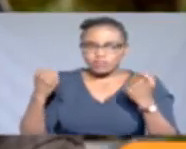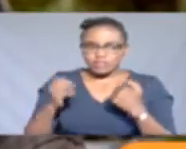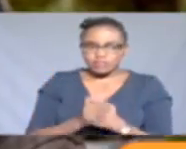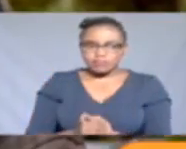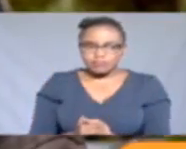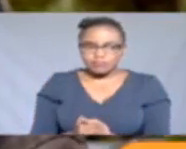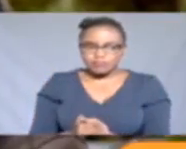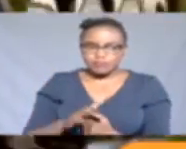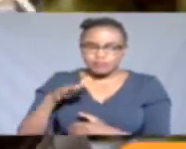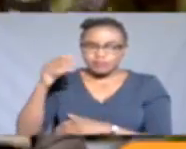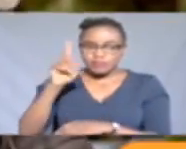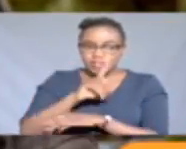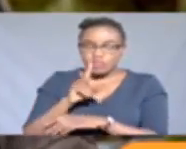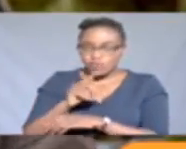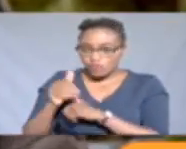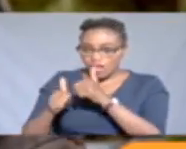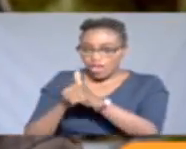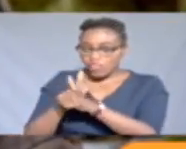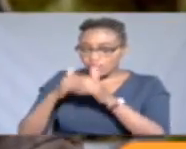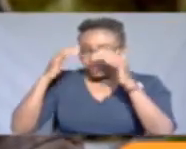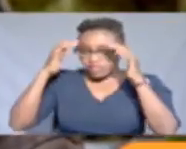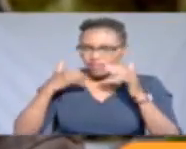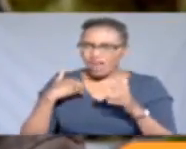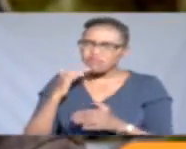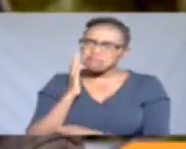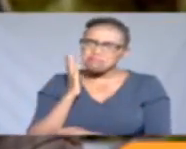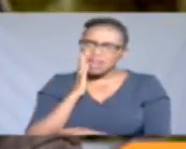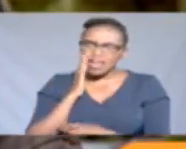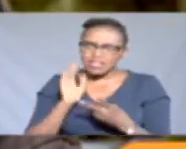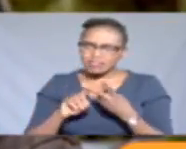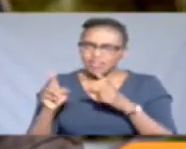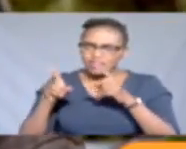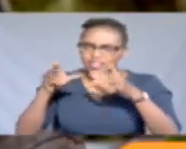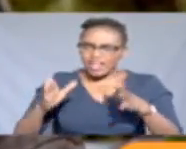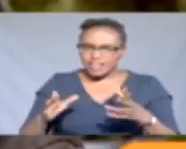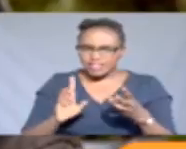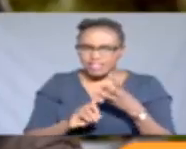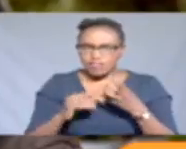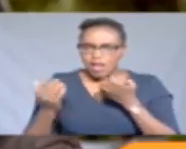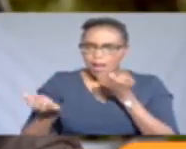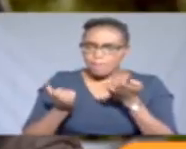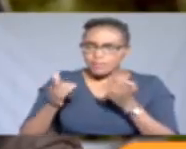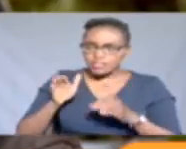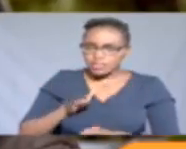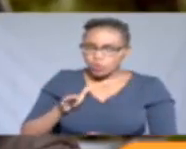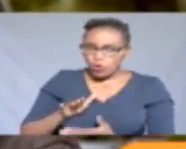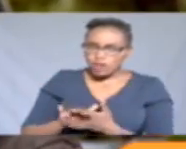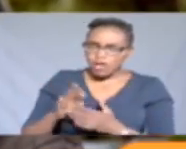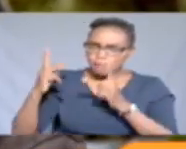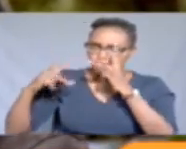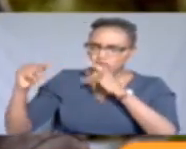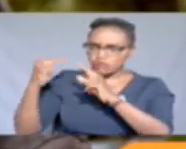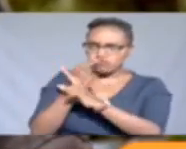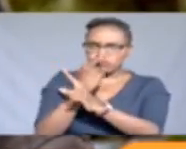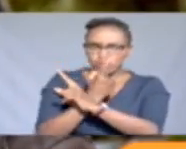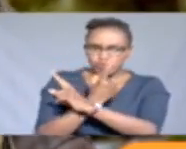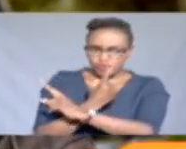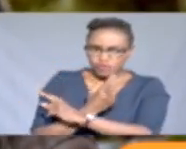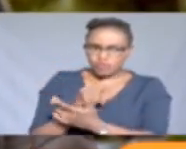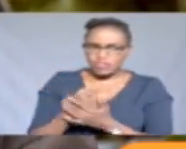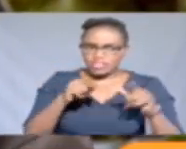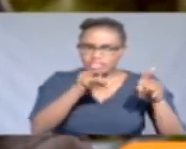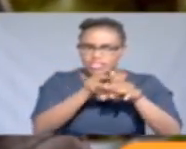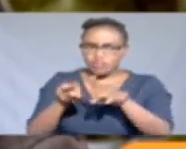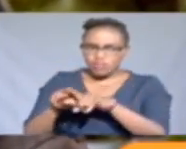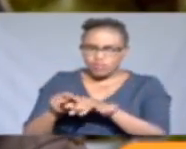counts. Behind these helmets is mothers, is directors, is businesswomen, is professionals, as well